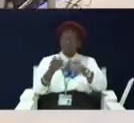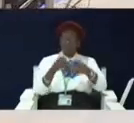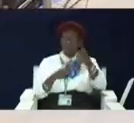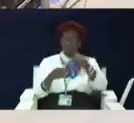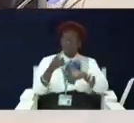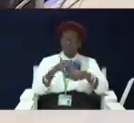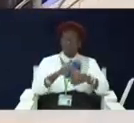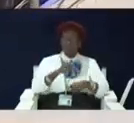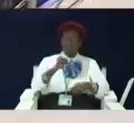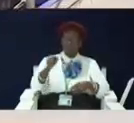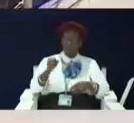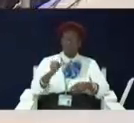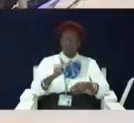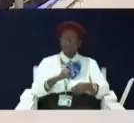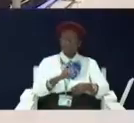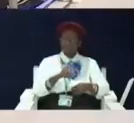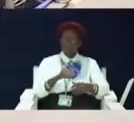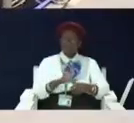And